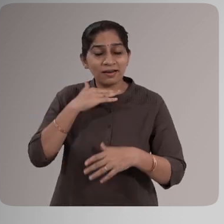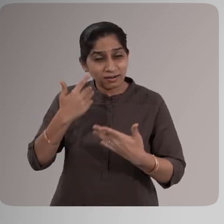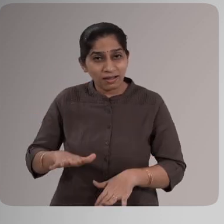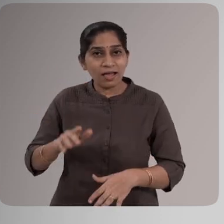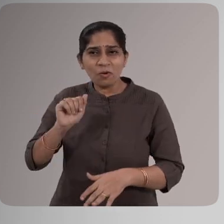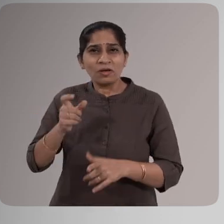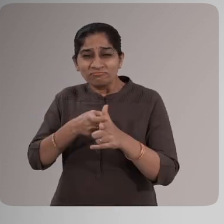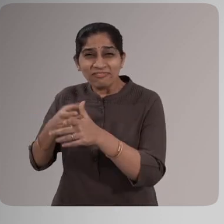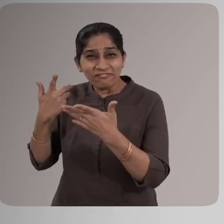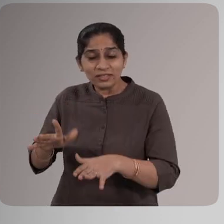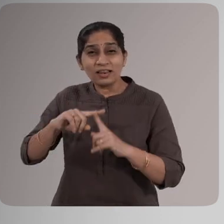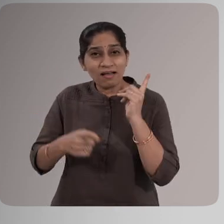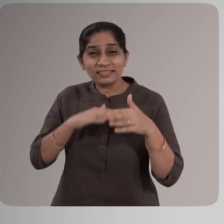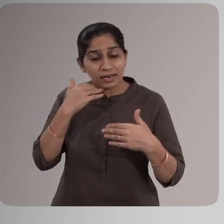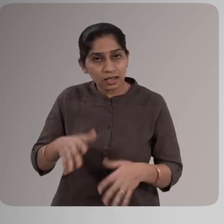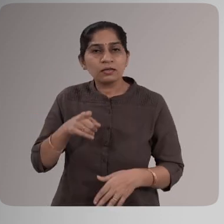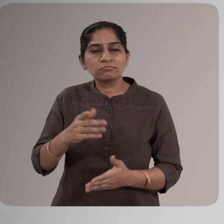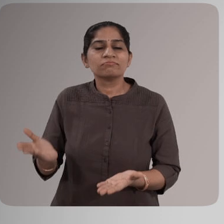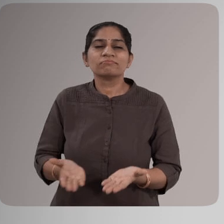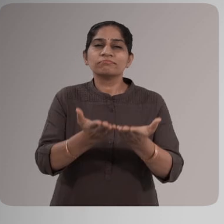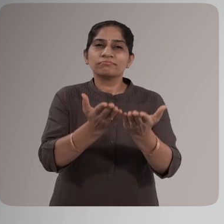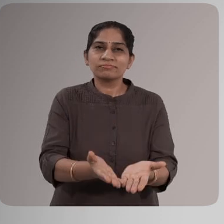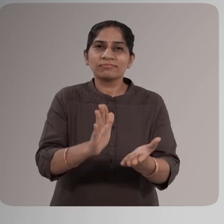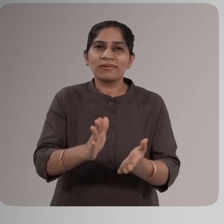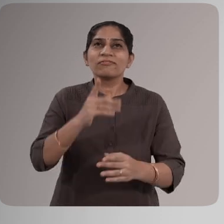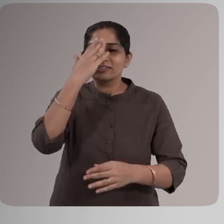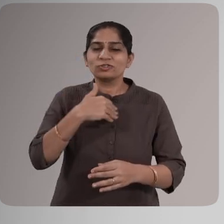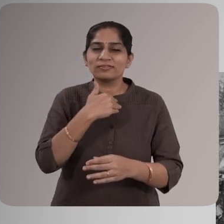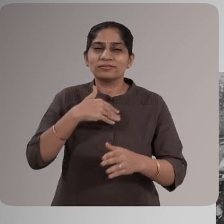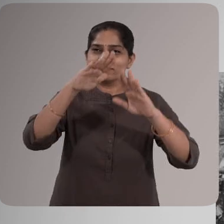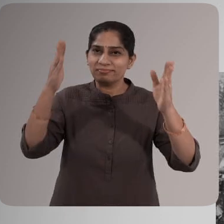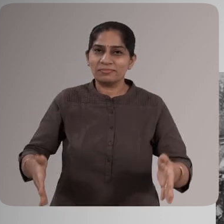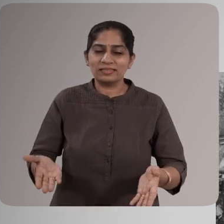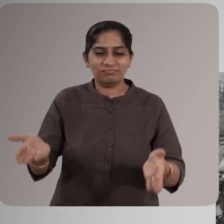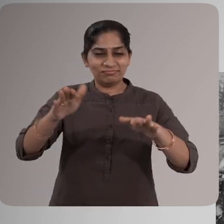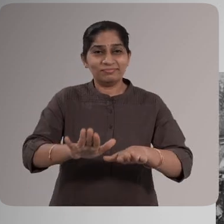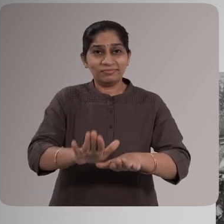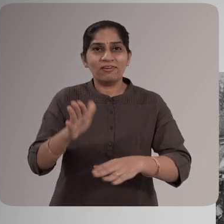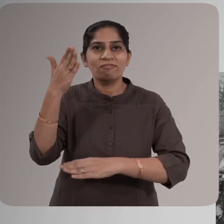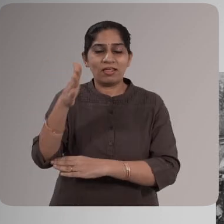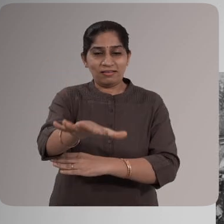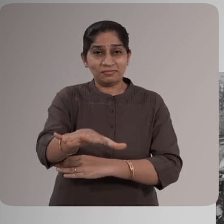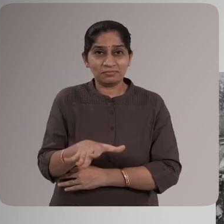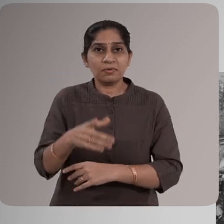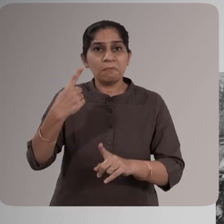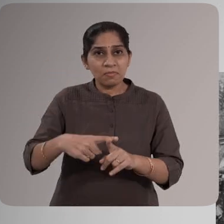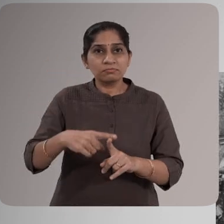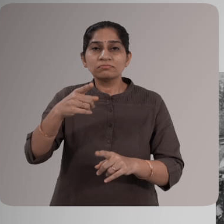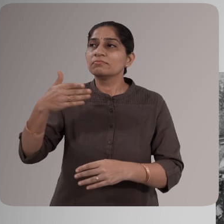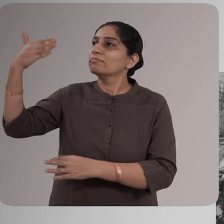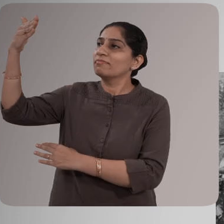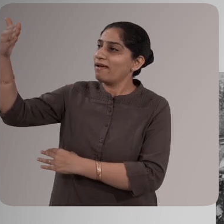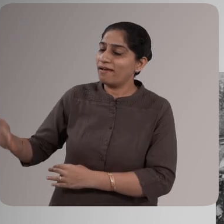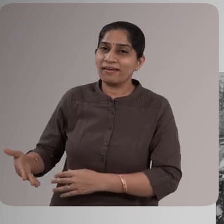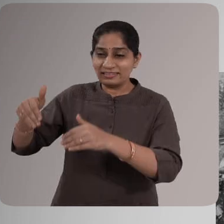active service life, they would ceremonially rest in a regimental chapel, where they would hang until they disintegrated, with the